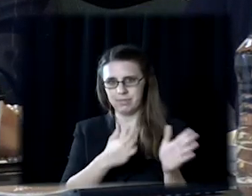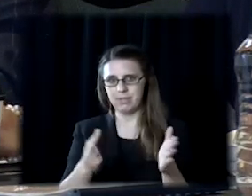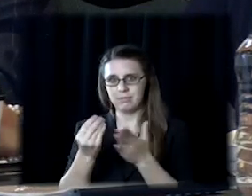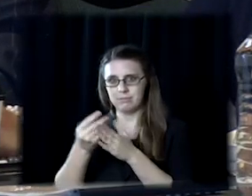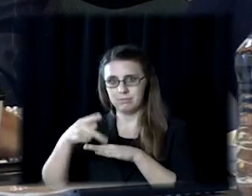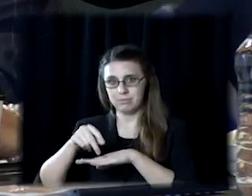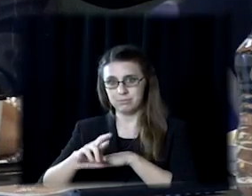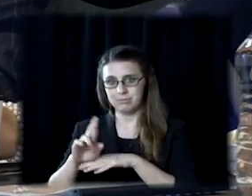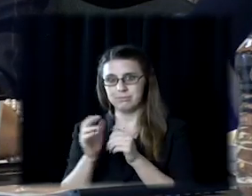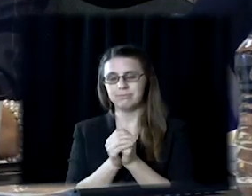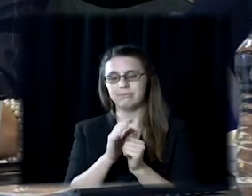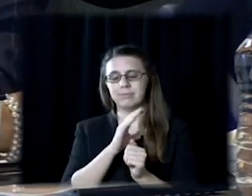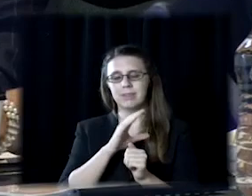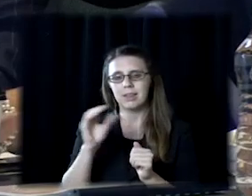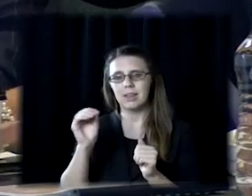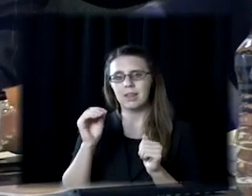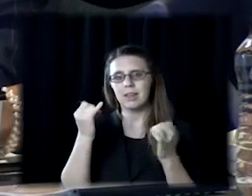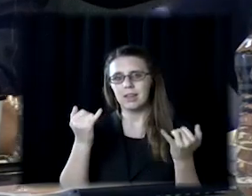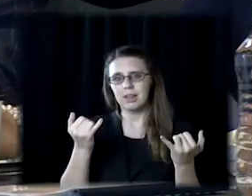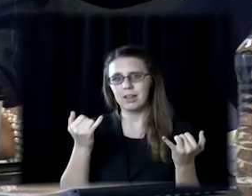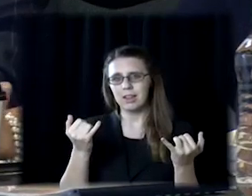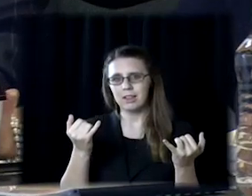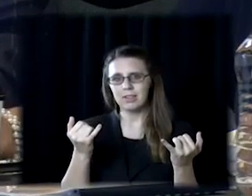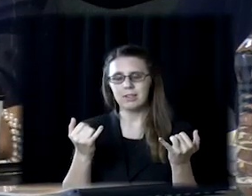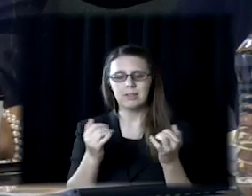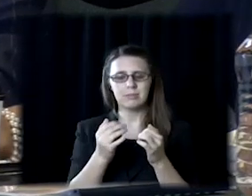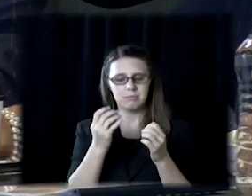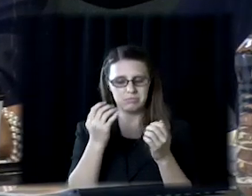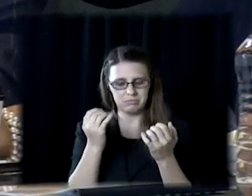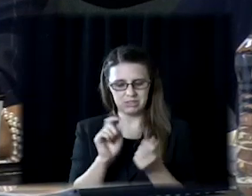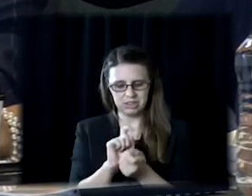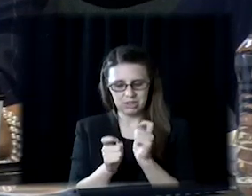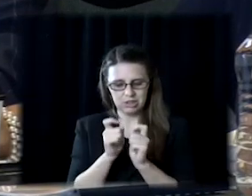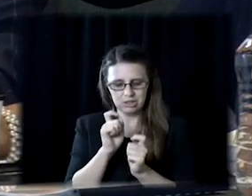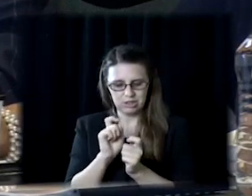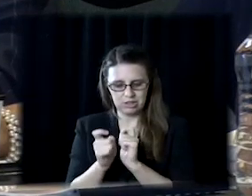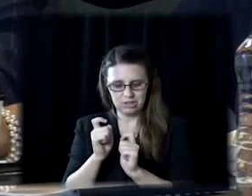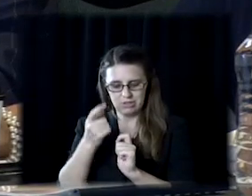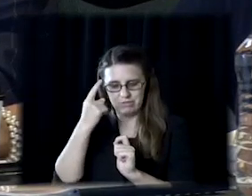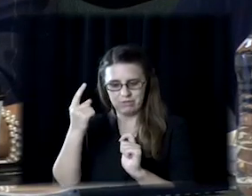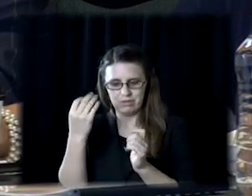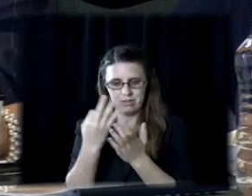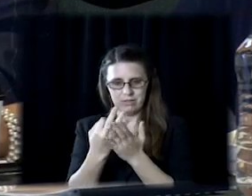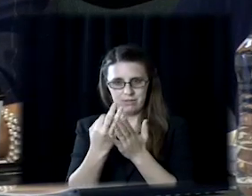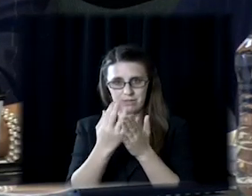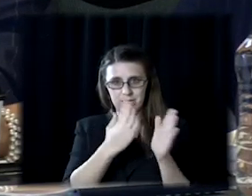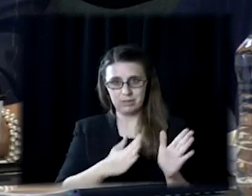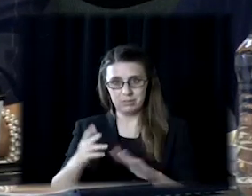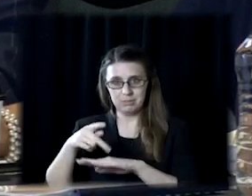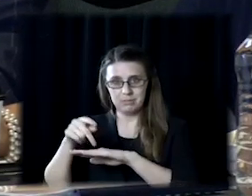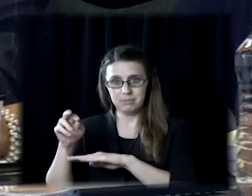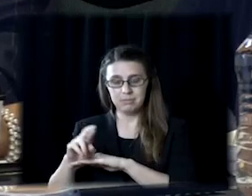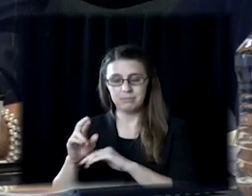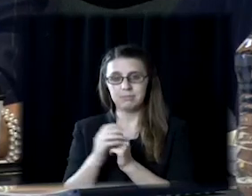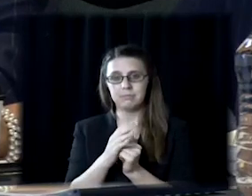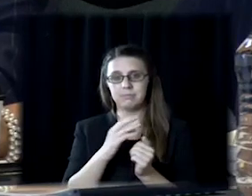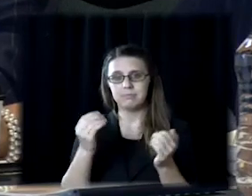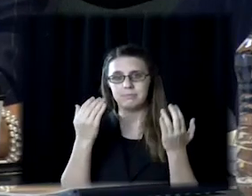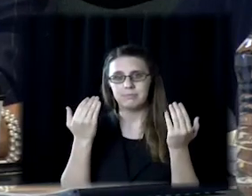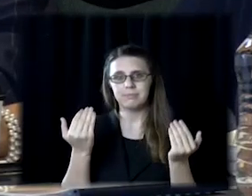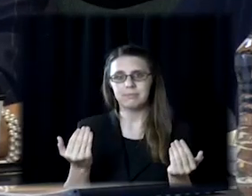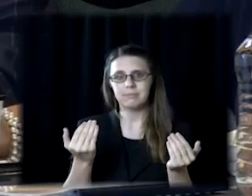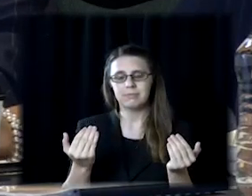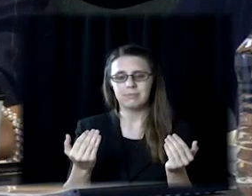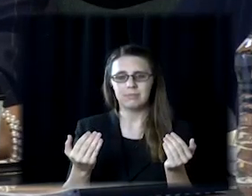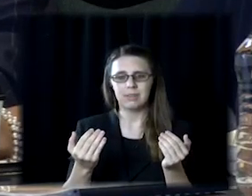such certifications, the Board has determined to make certain additional revisions to the revised fiscal plan for the Commonwealth of Puerto Rico, and whereas by